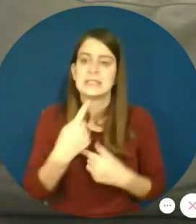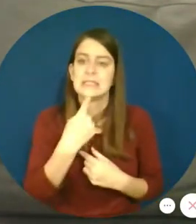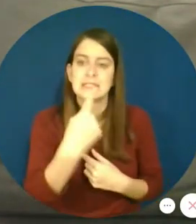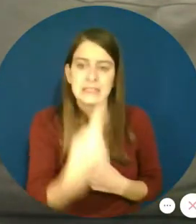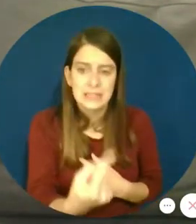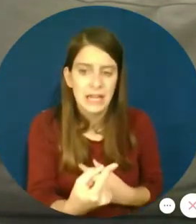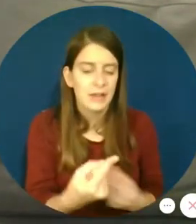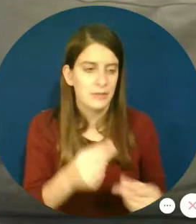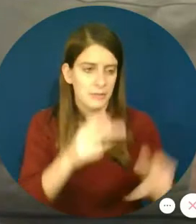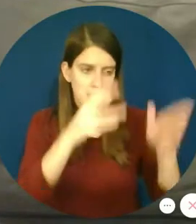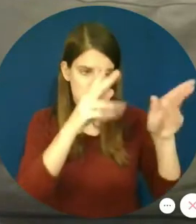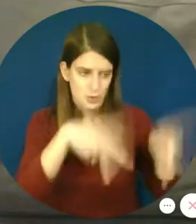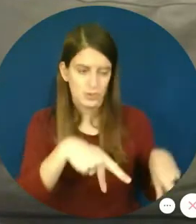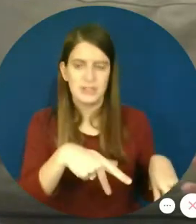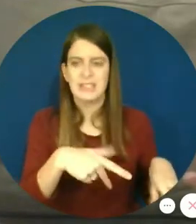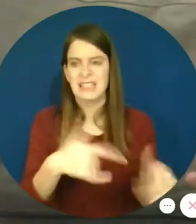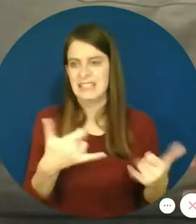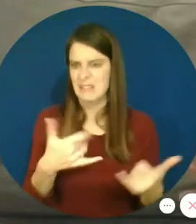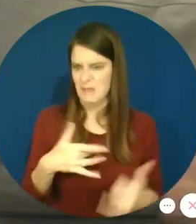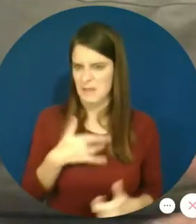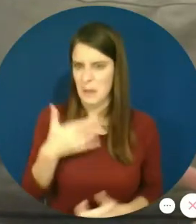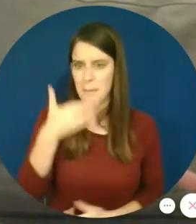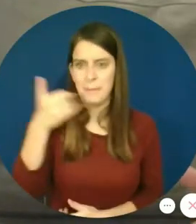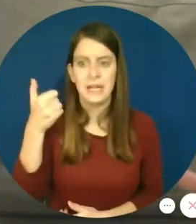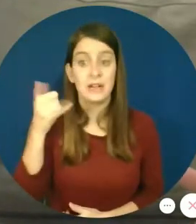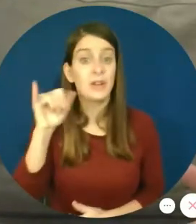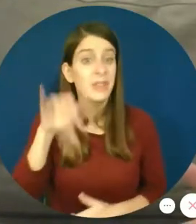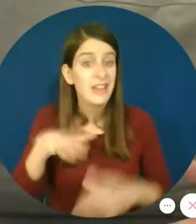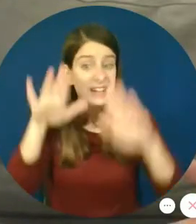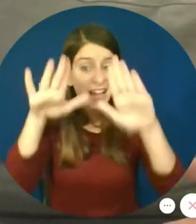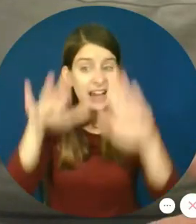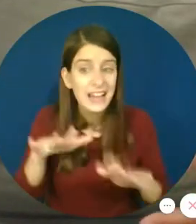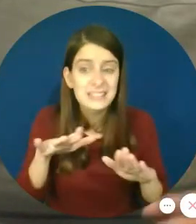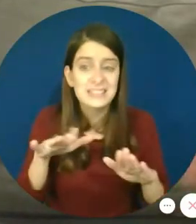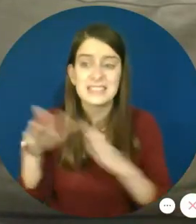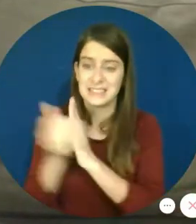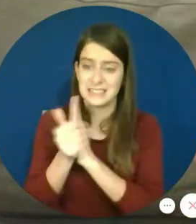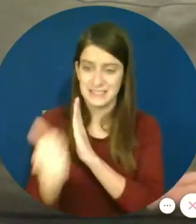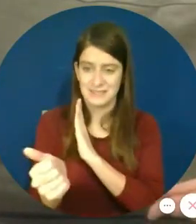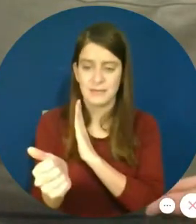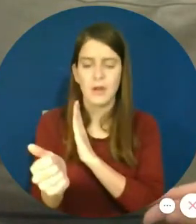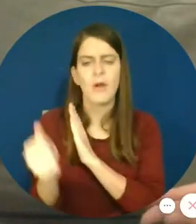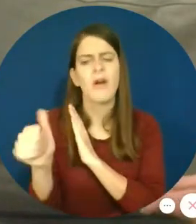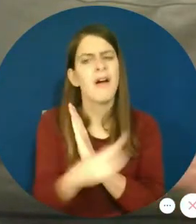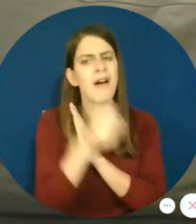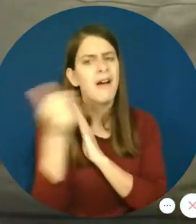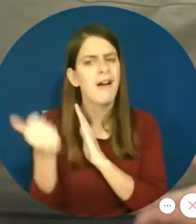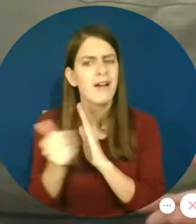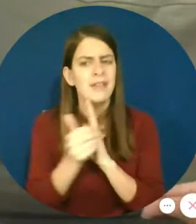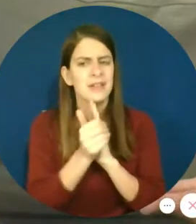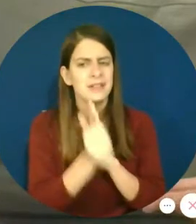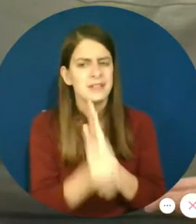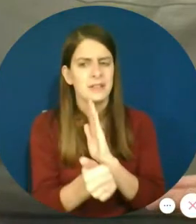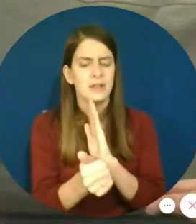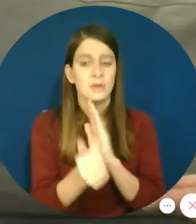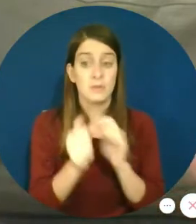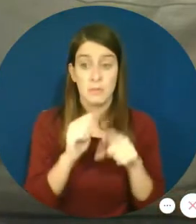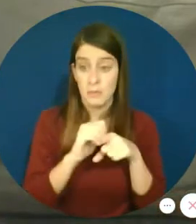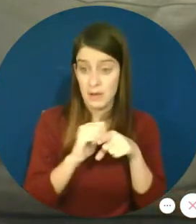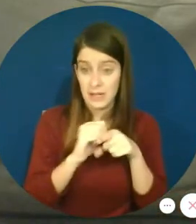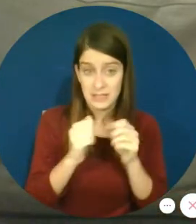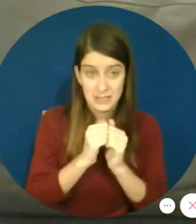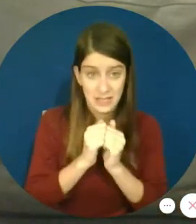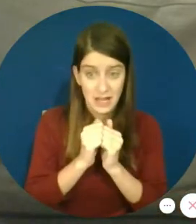did it make her feel better, which is an excellent skill, an excellent tool to use. Other tools that we've practiced together